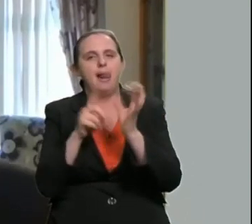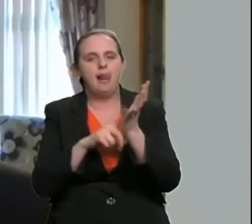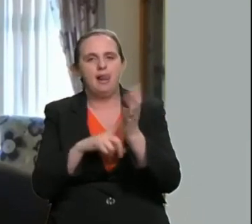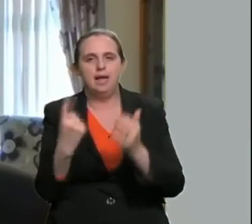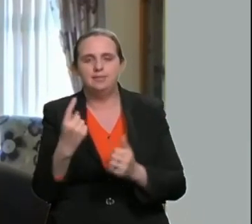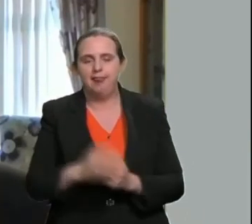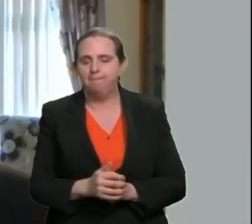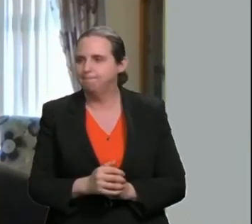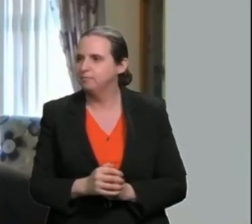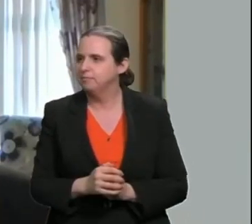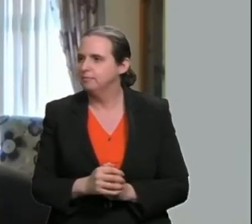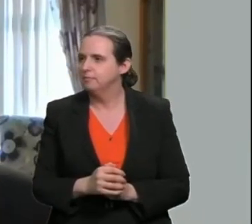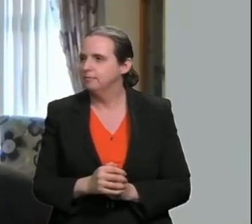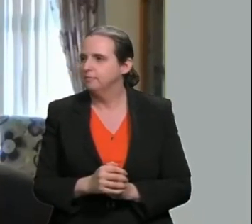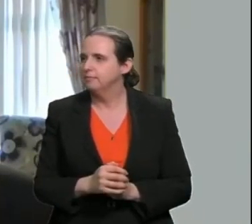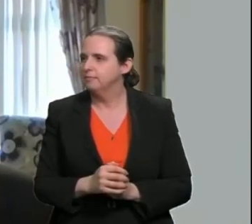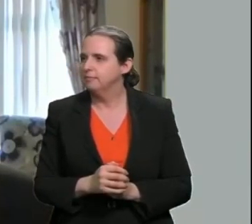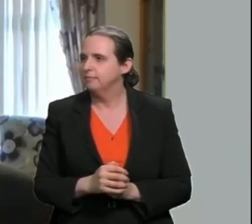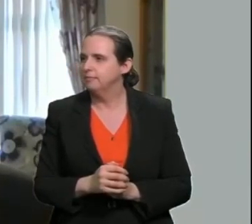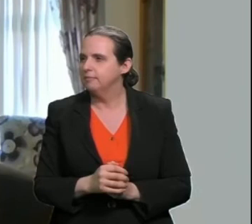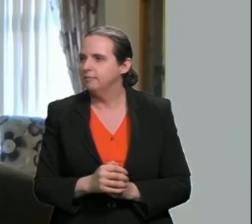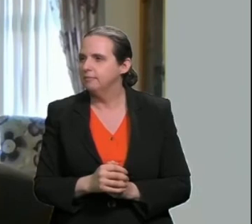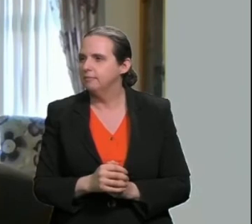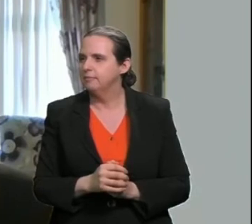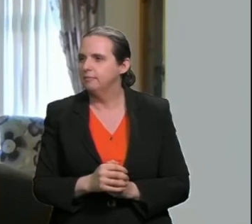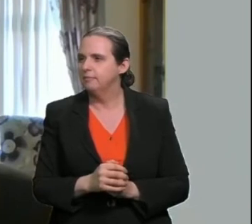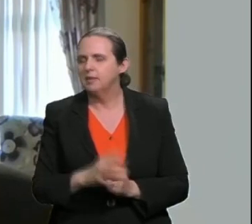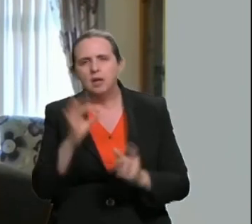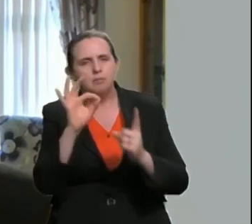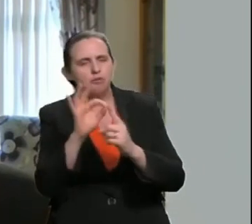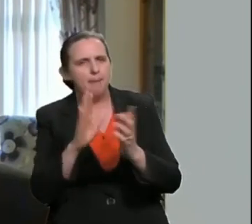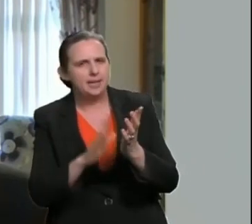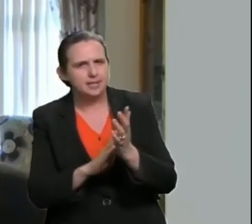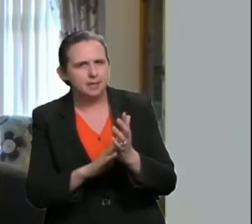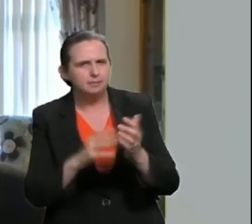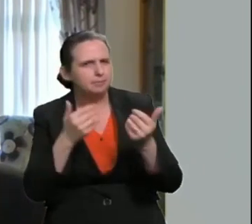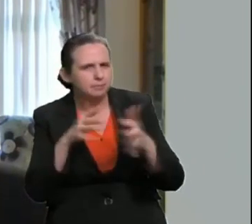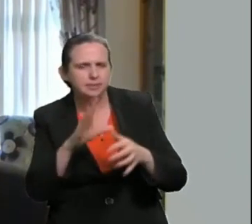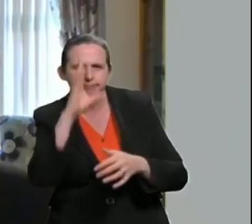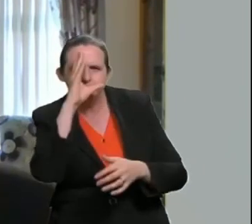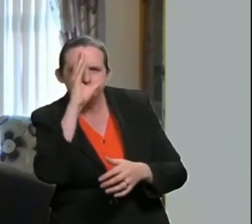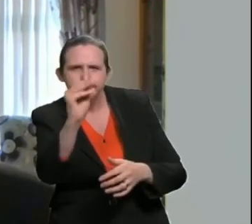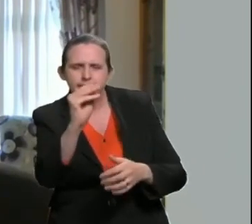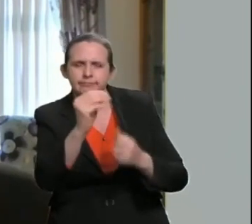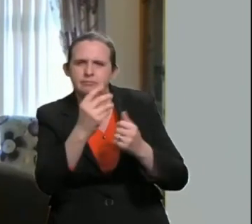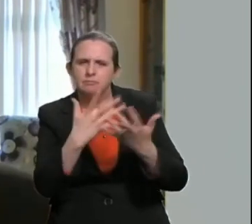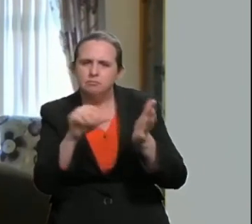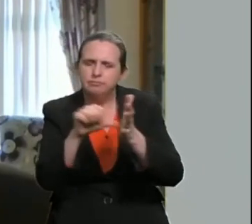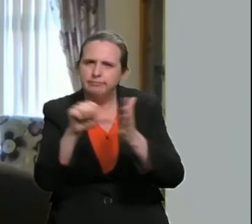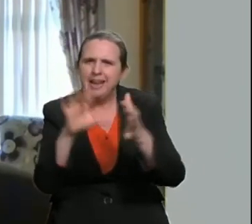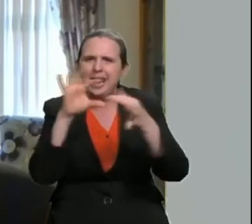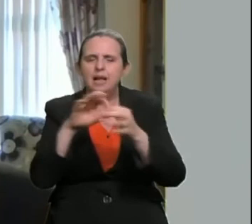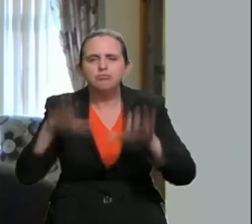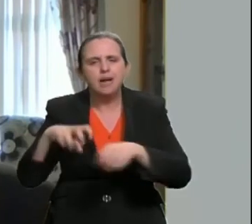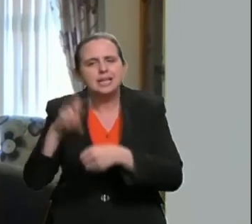Prime Minister, you're aware now of the problems we warned about over many months before the Northern Ireland Protocol was introduced.